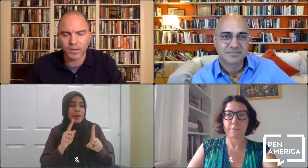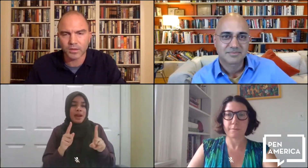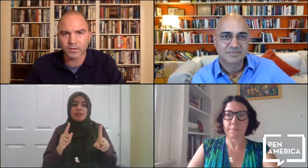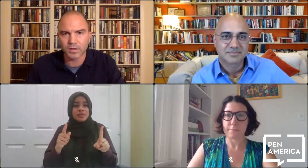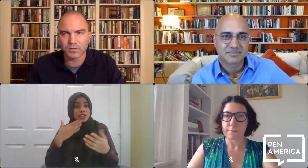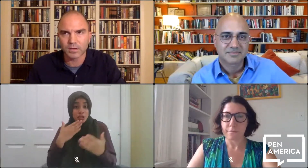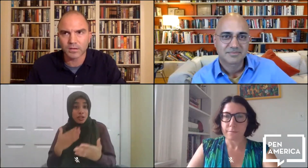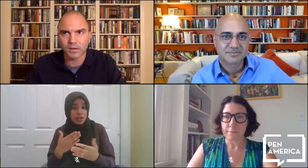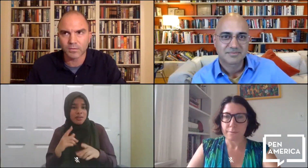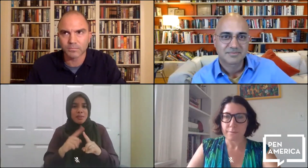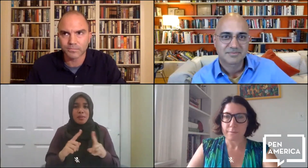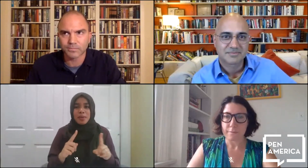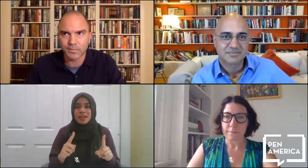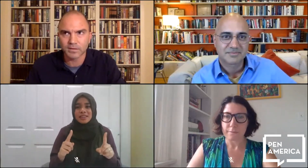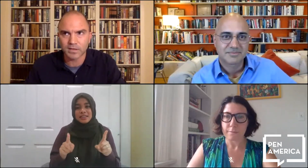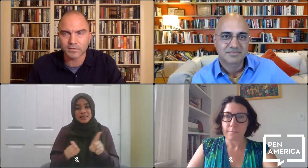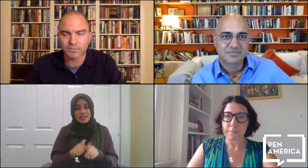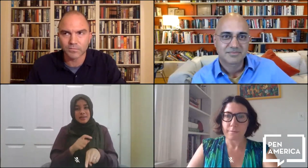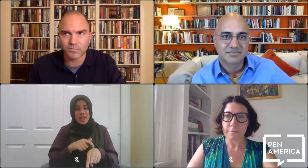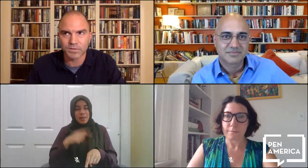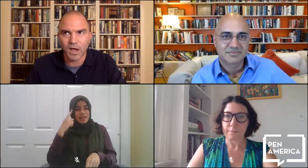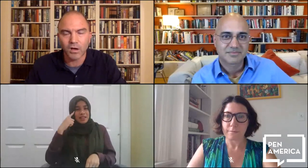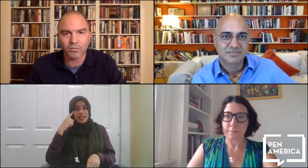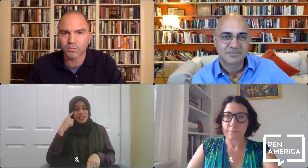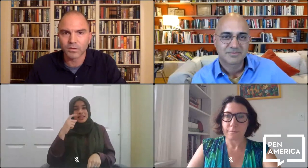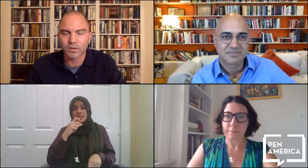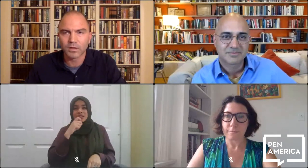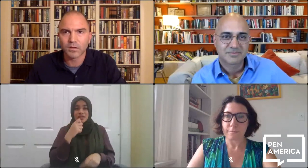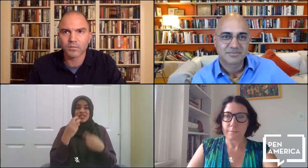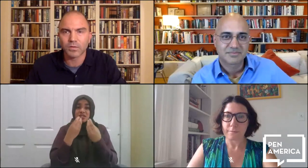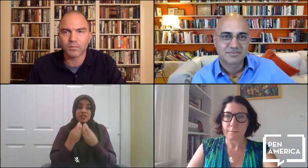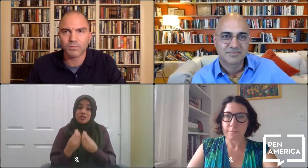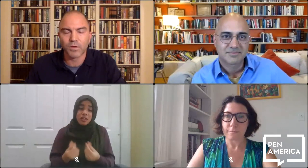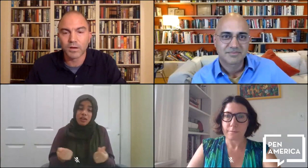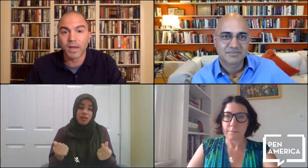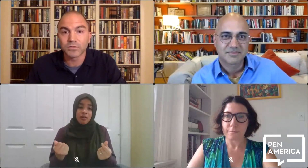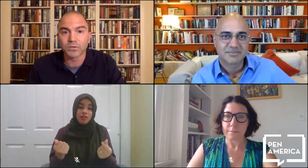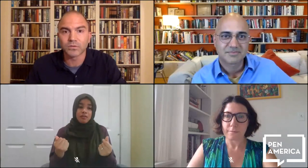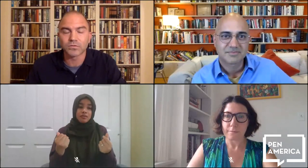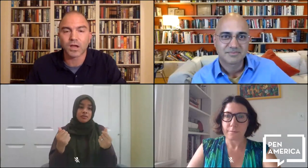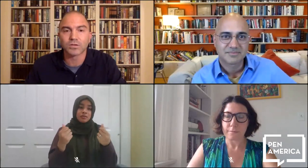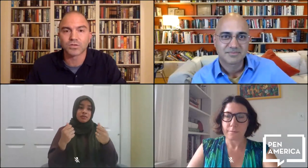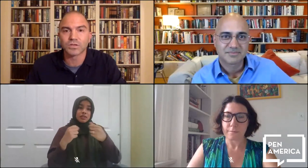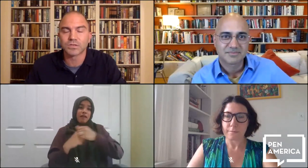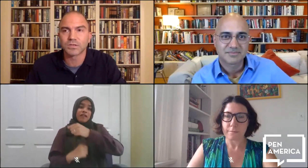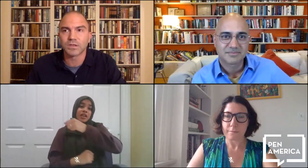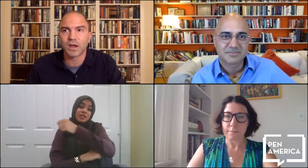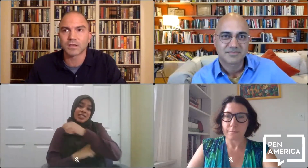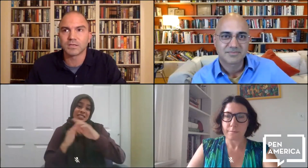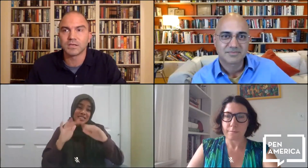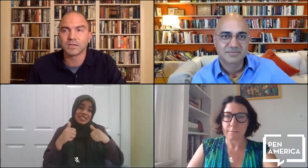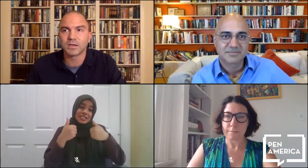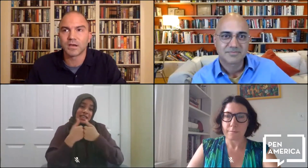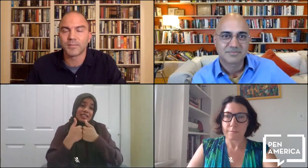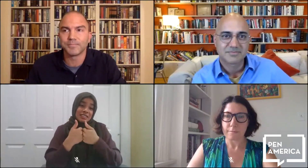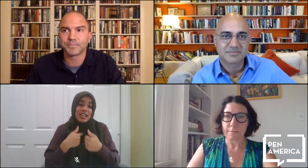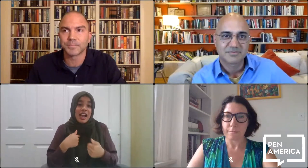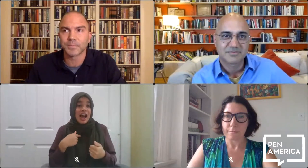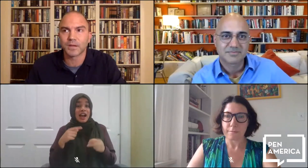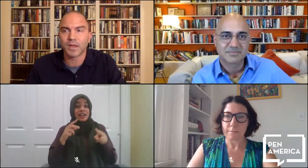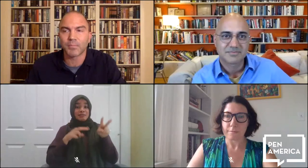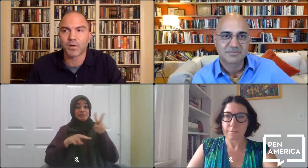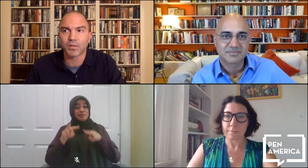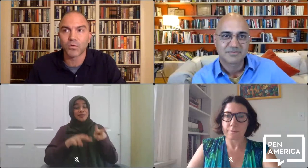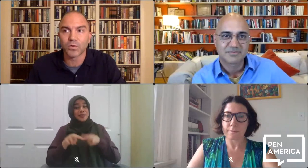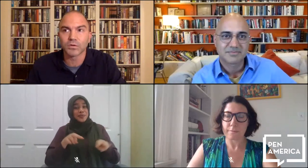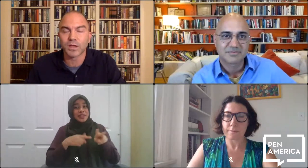I think it doesn't resolve the fundamental challenges that I see